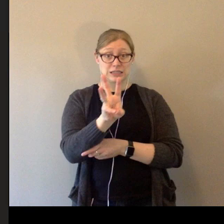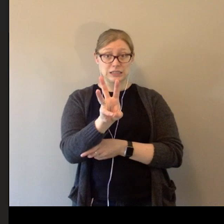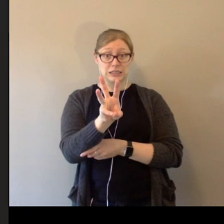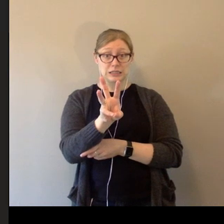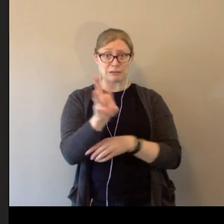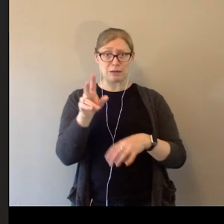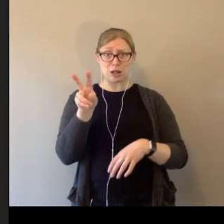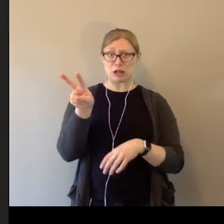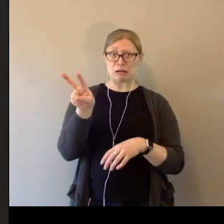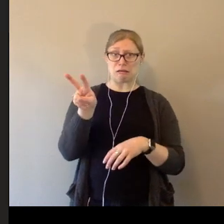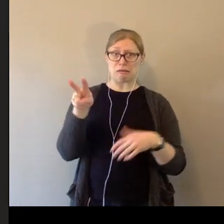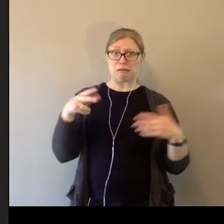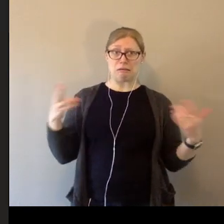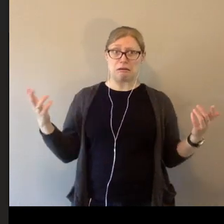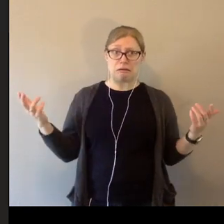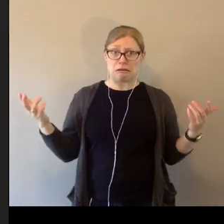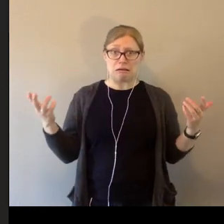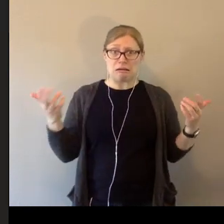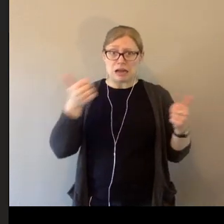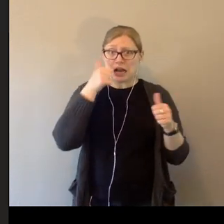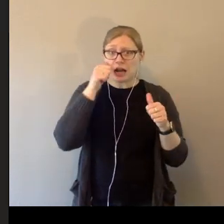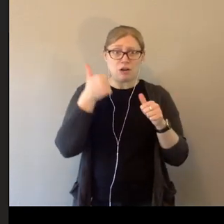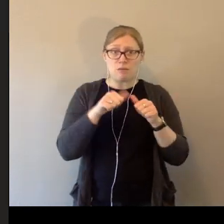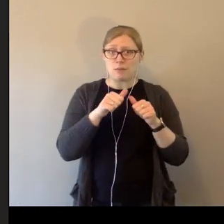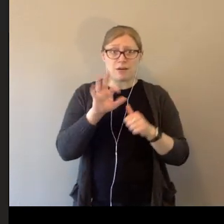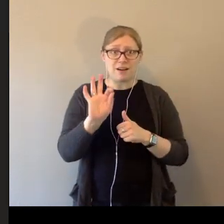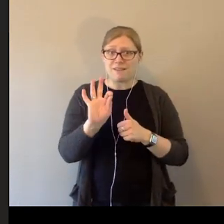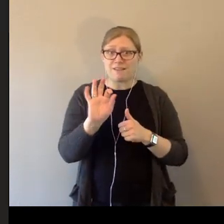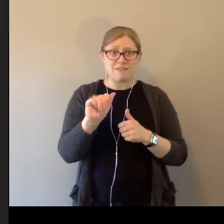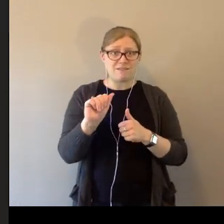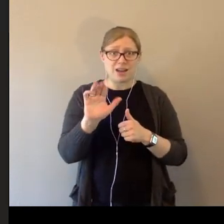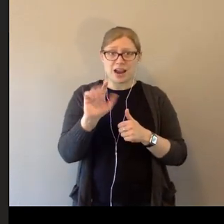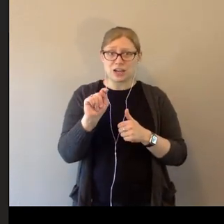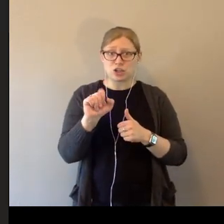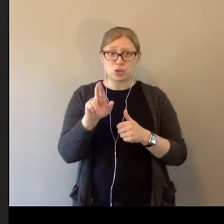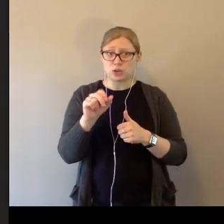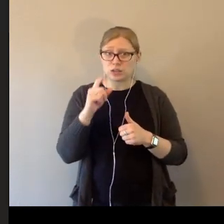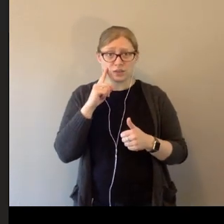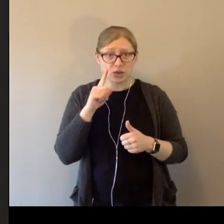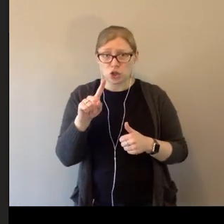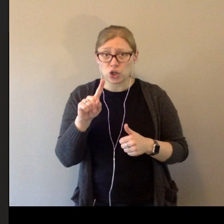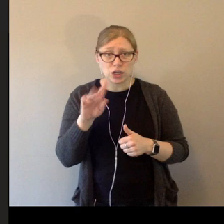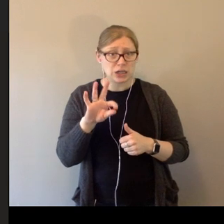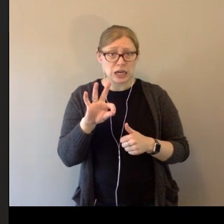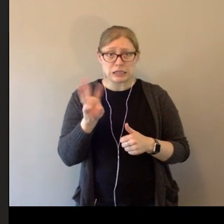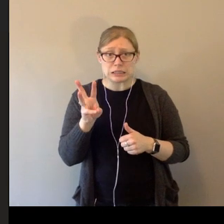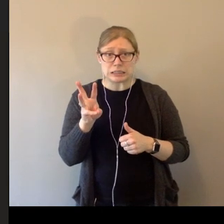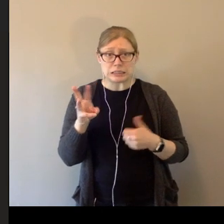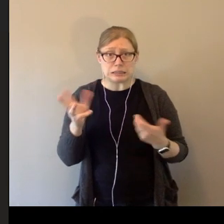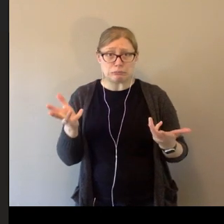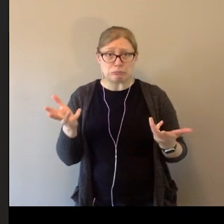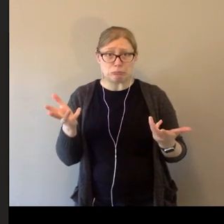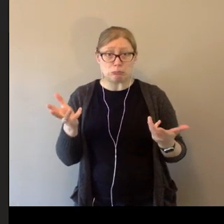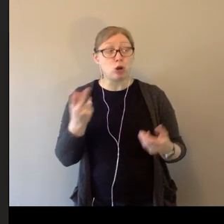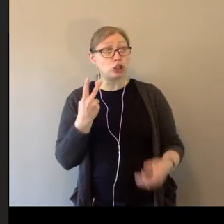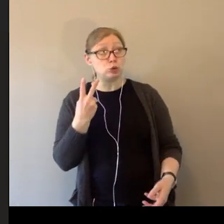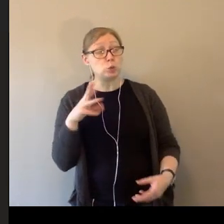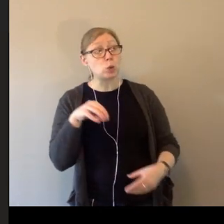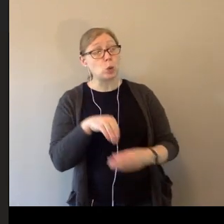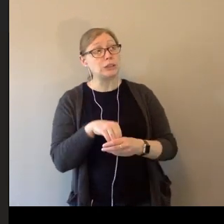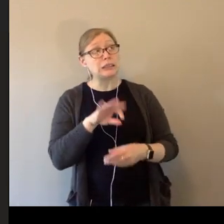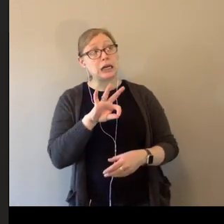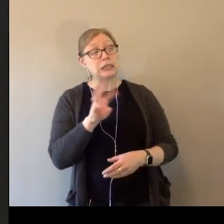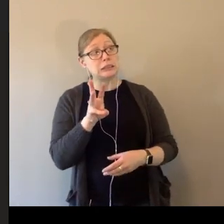I don't remember what the factors of 96 are, the perfect square factors. I know that 2 goes into there,